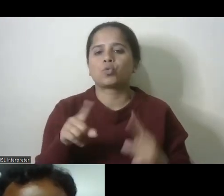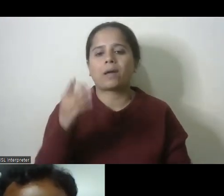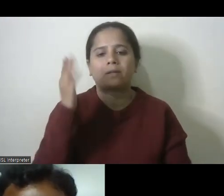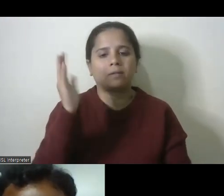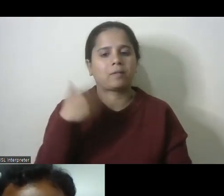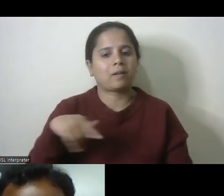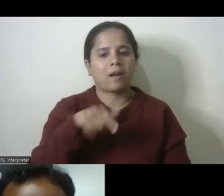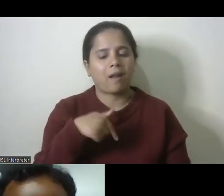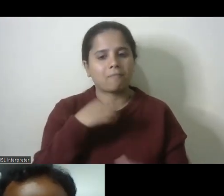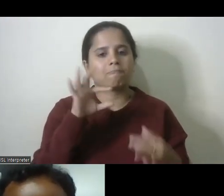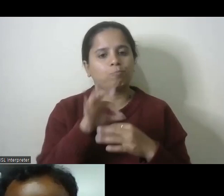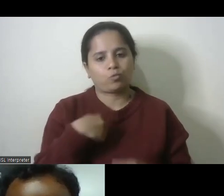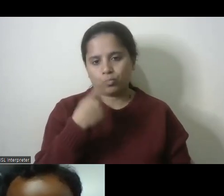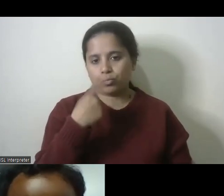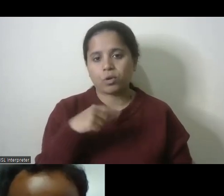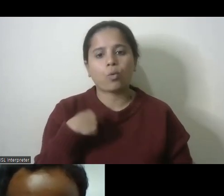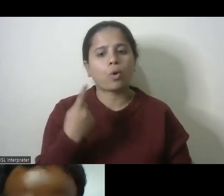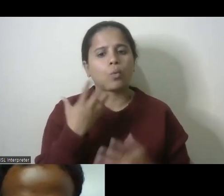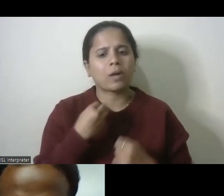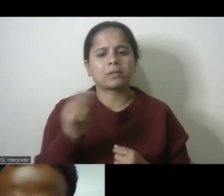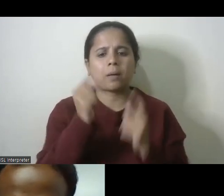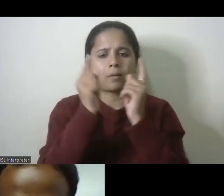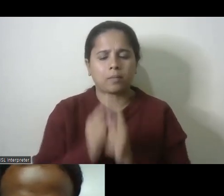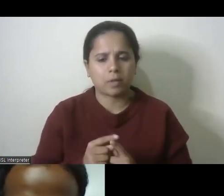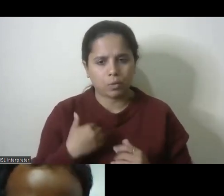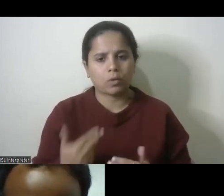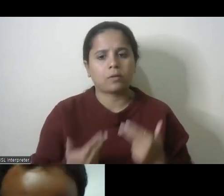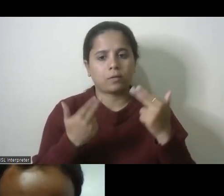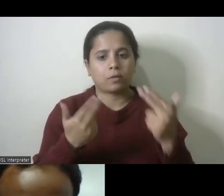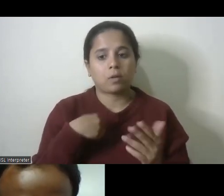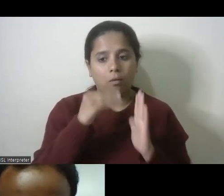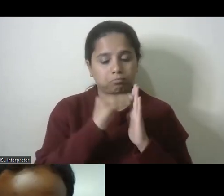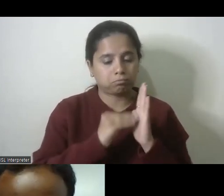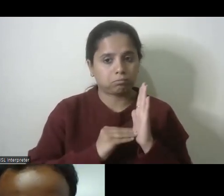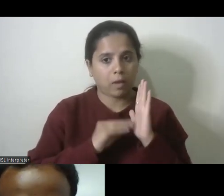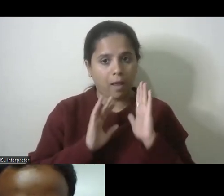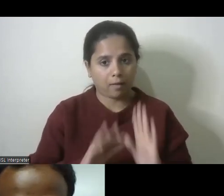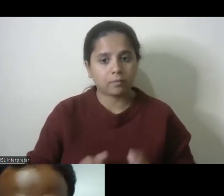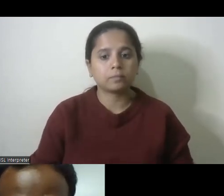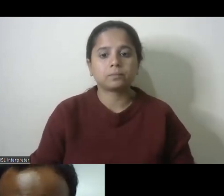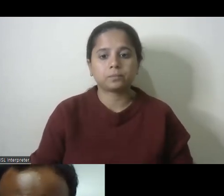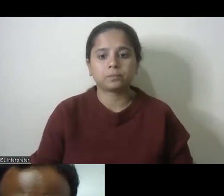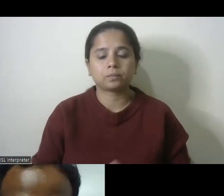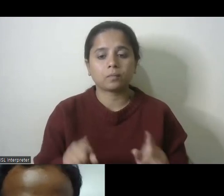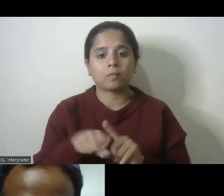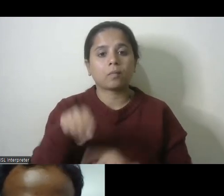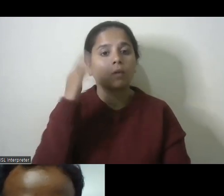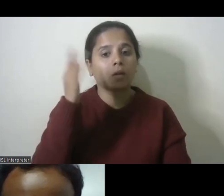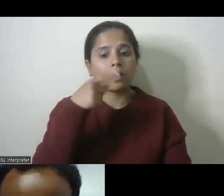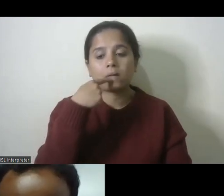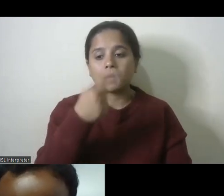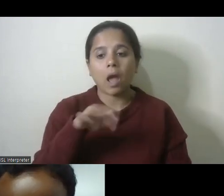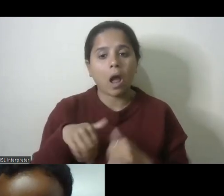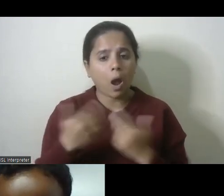that we have selected. Okay, I just want to give some glimpses that I have taken notes. Like in the lecture, she covered like